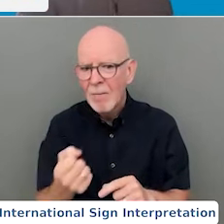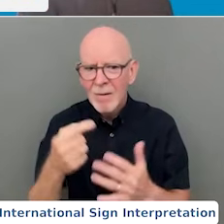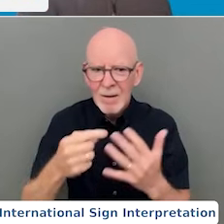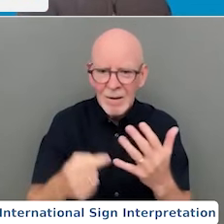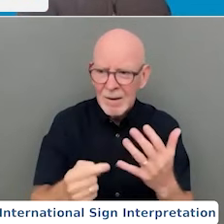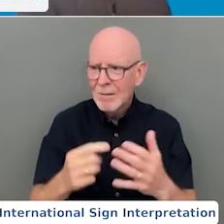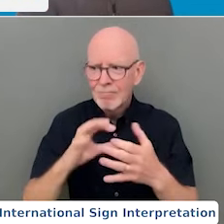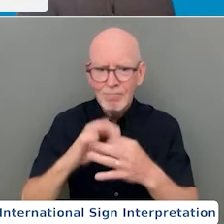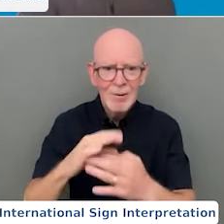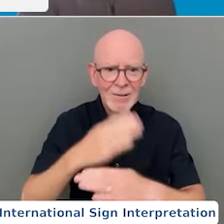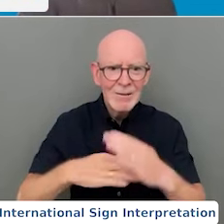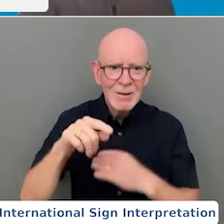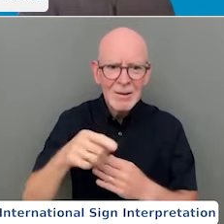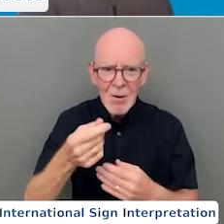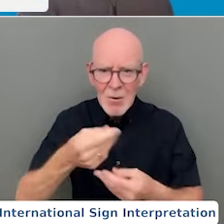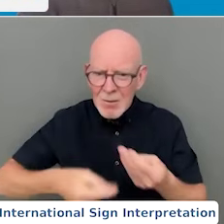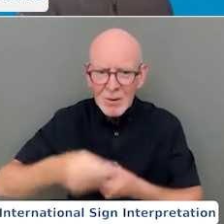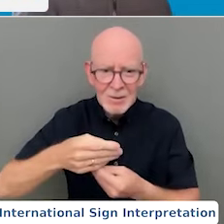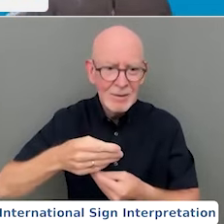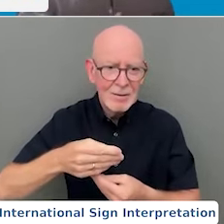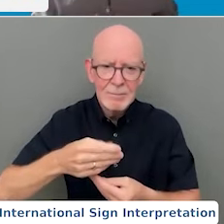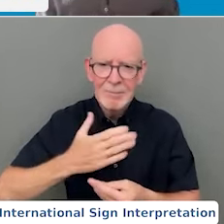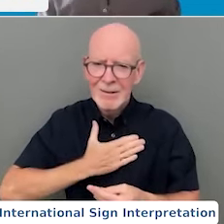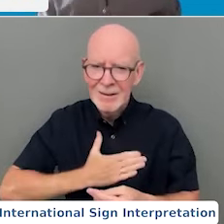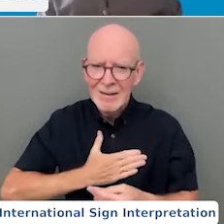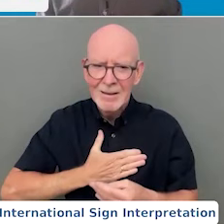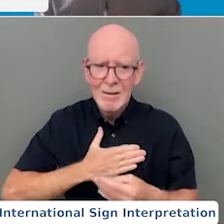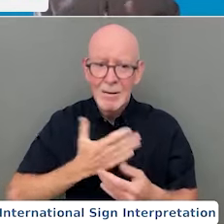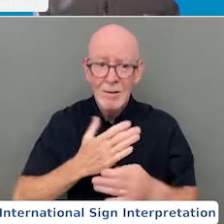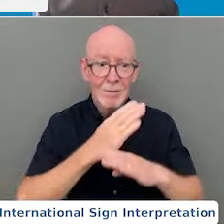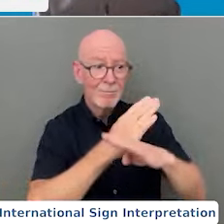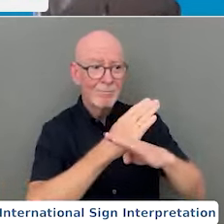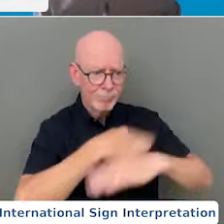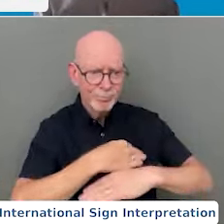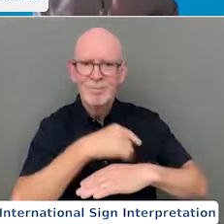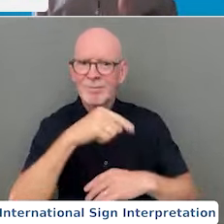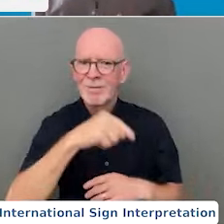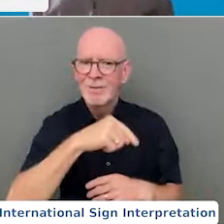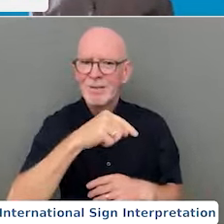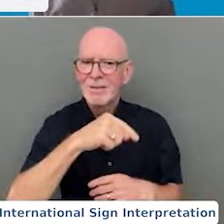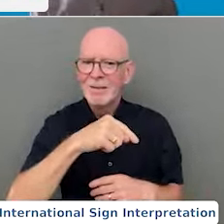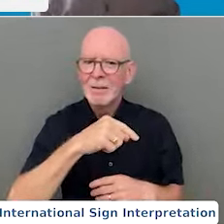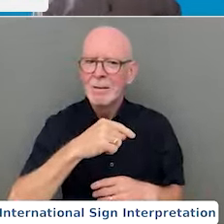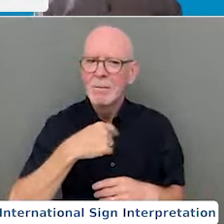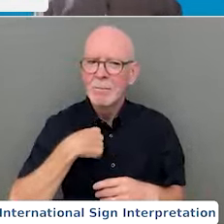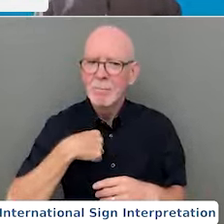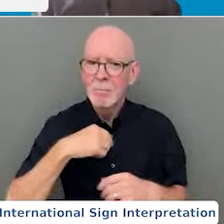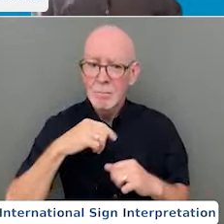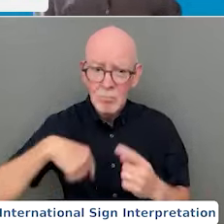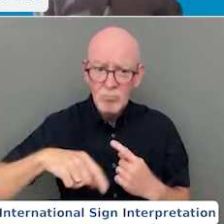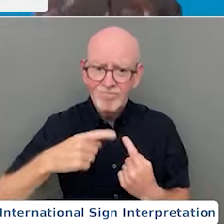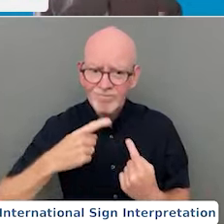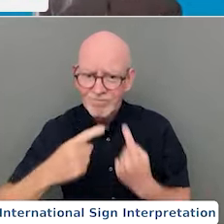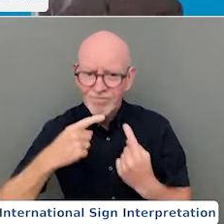participation for persons with disabilities. So if we want a framework that addresses disability-related